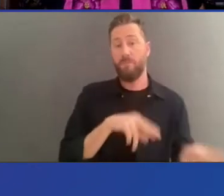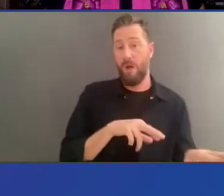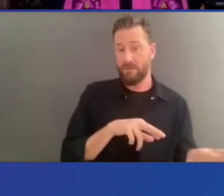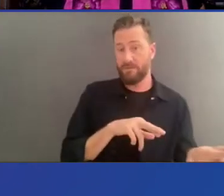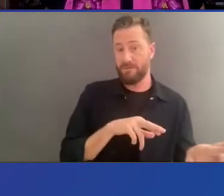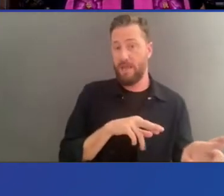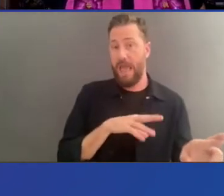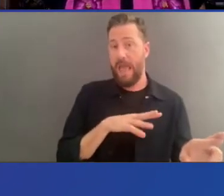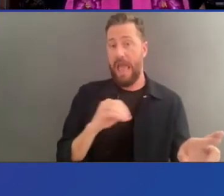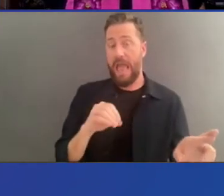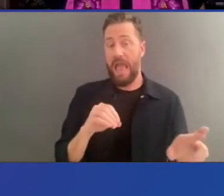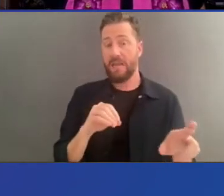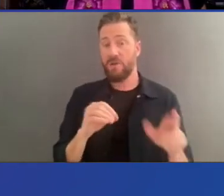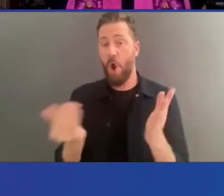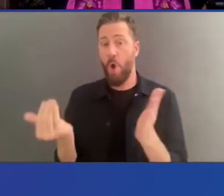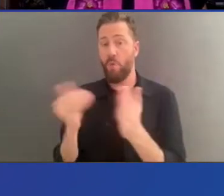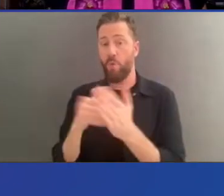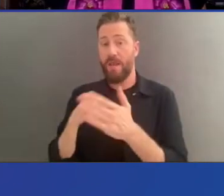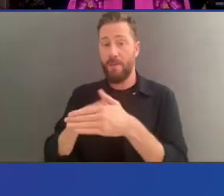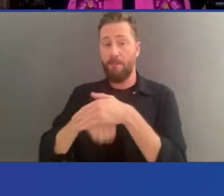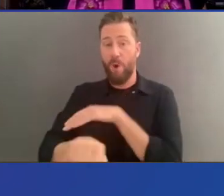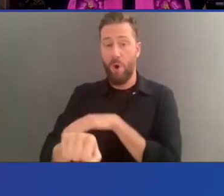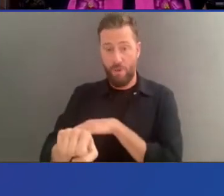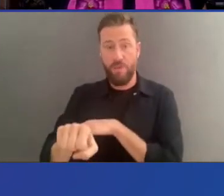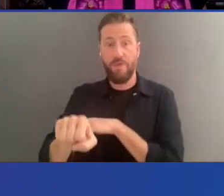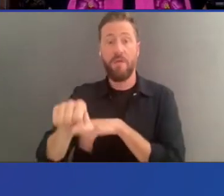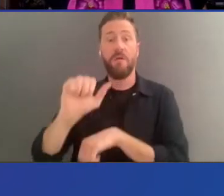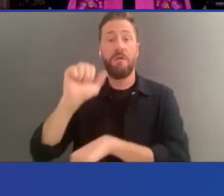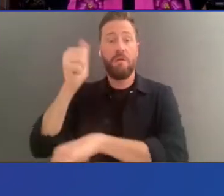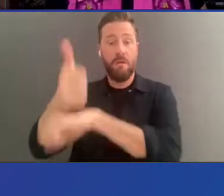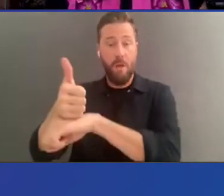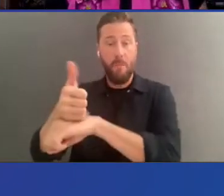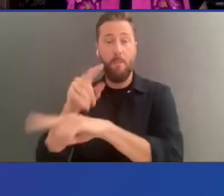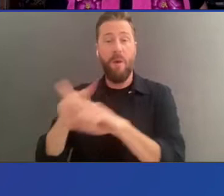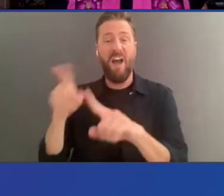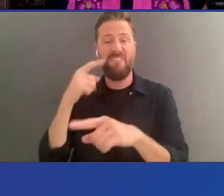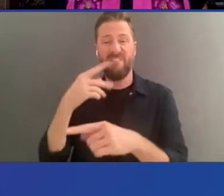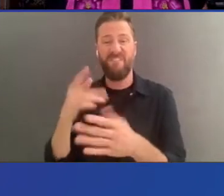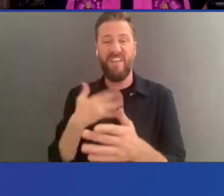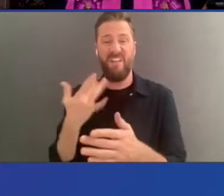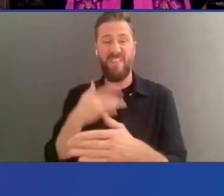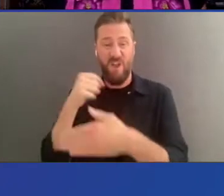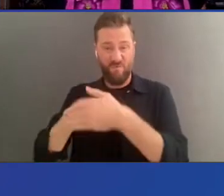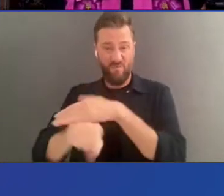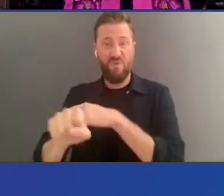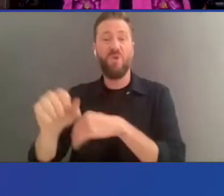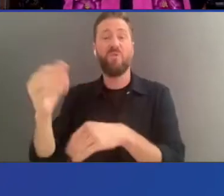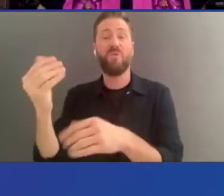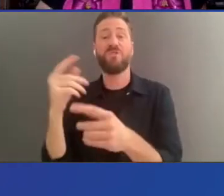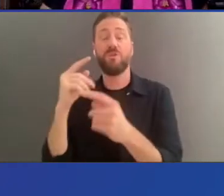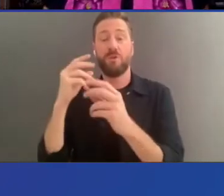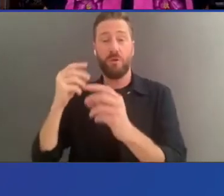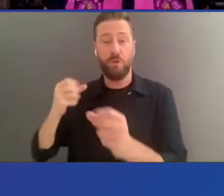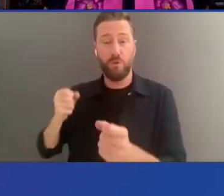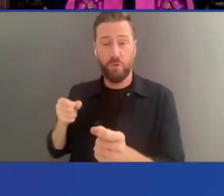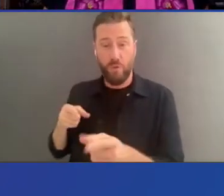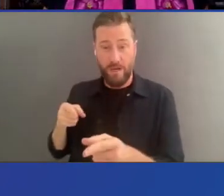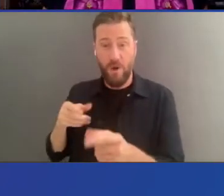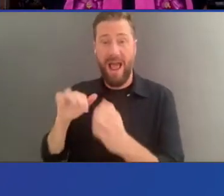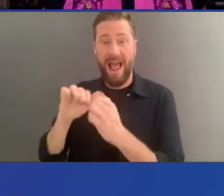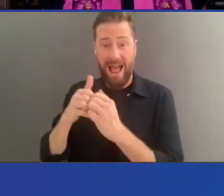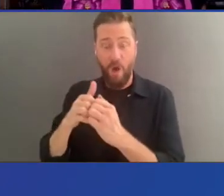well as a rebirth. But I think that rebirth was triggered by responding to